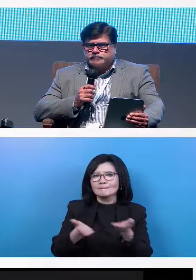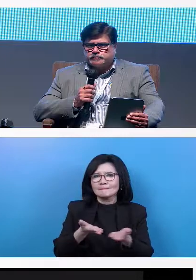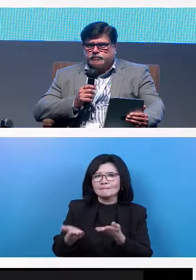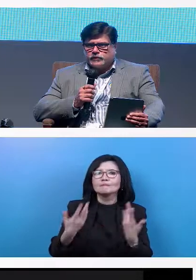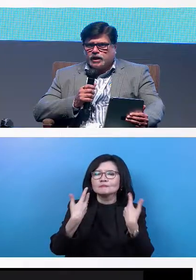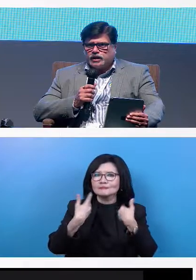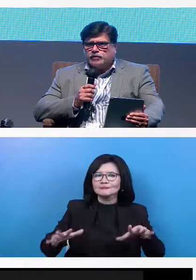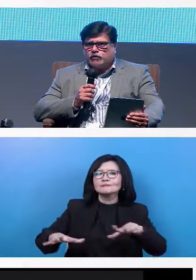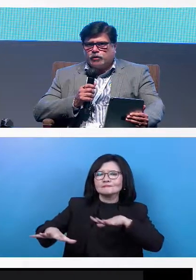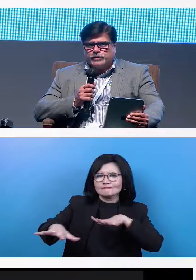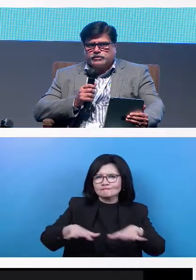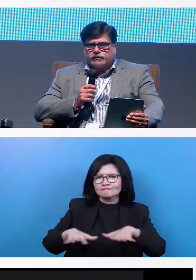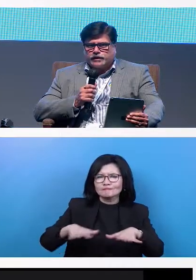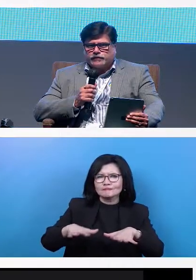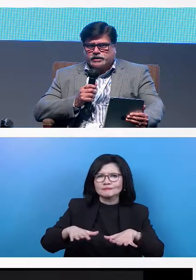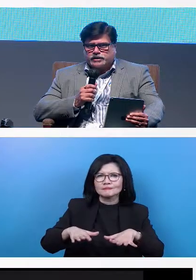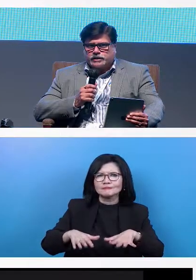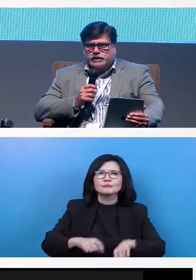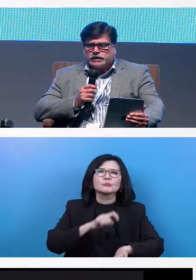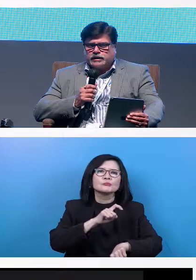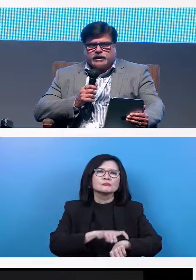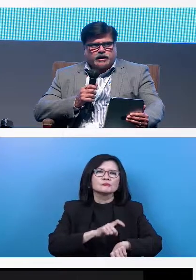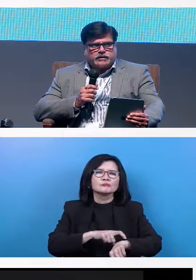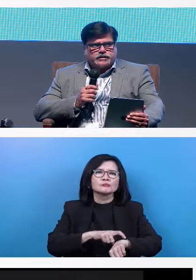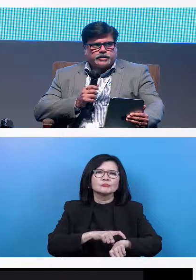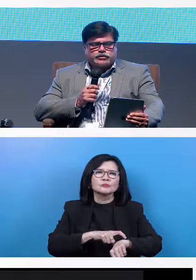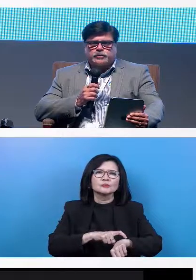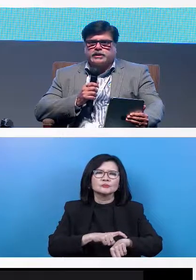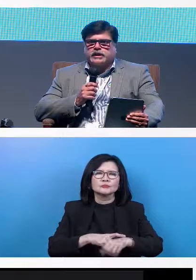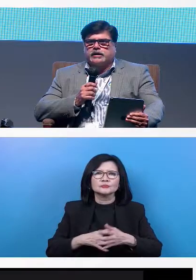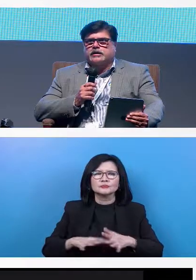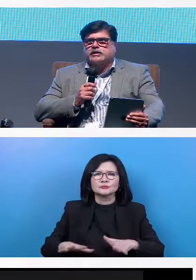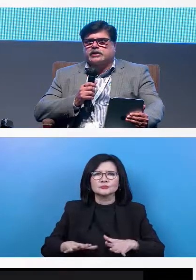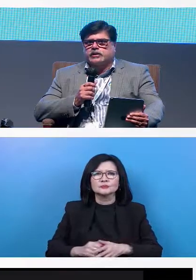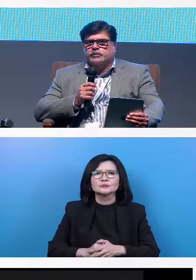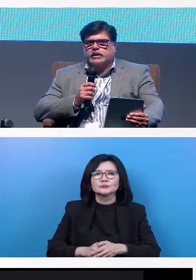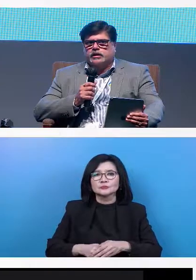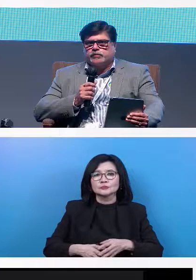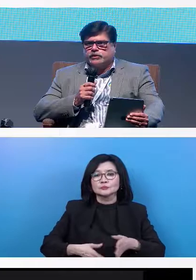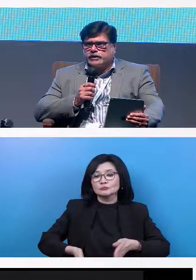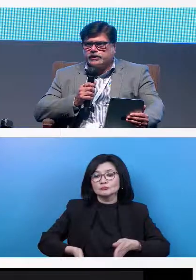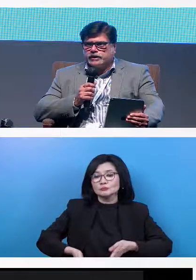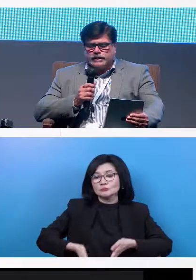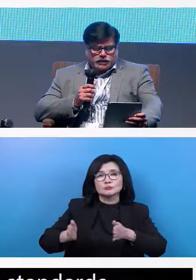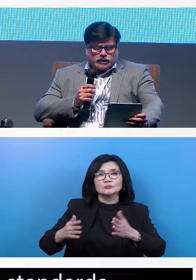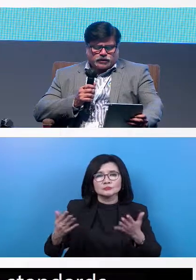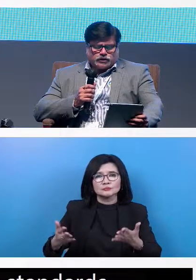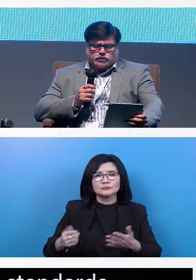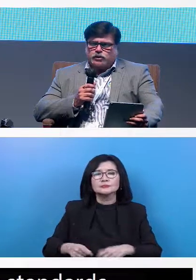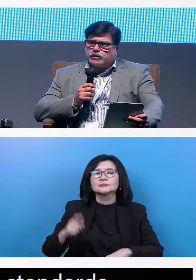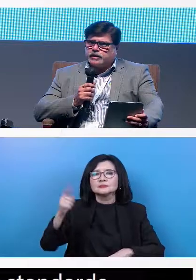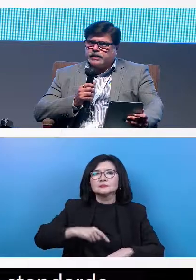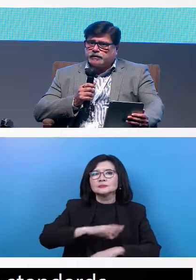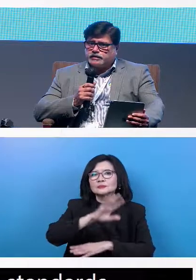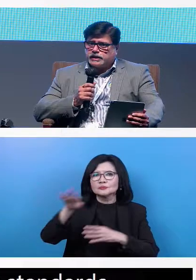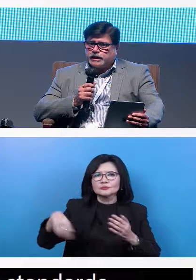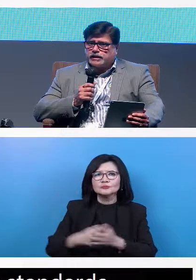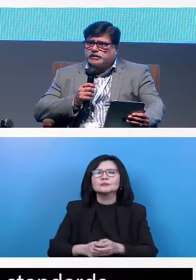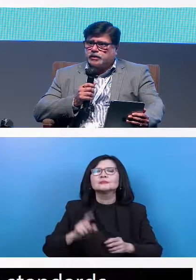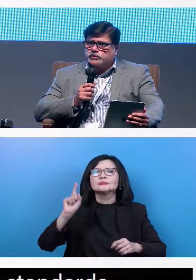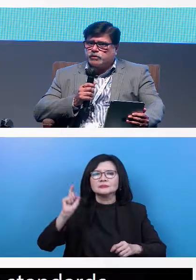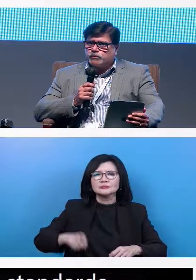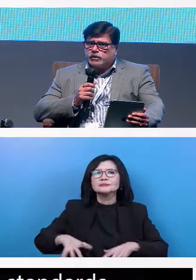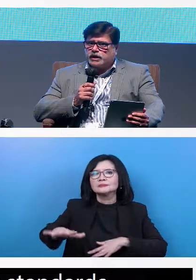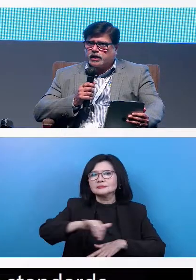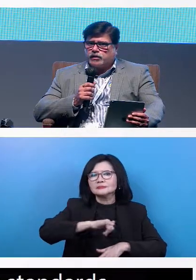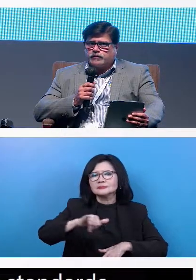periods, and the performance of our infrastructure. And this needs to be done in conjunction with our communities, so they have a say